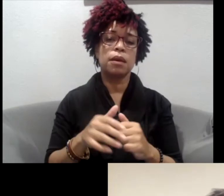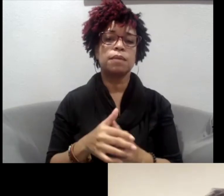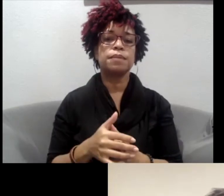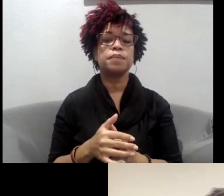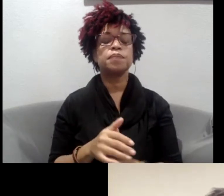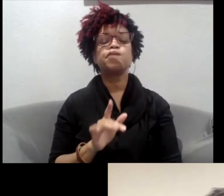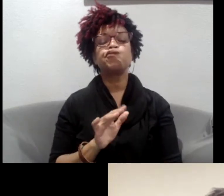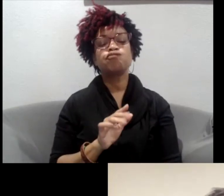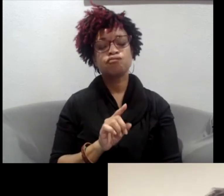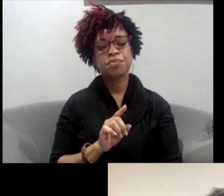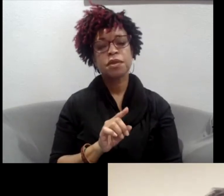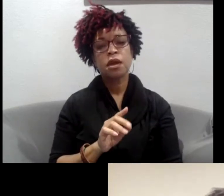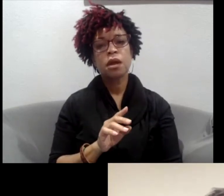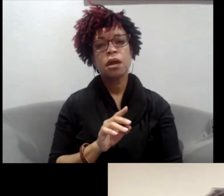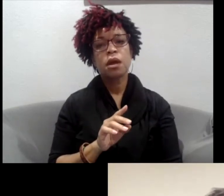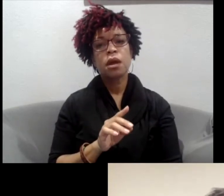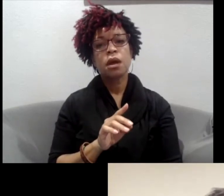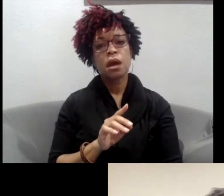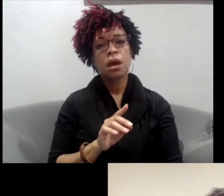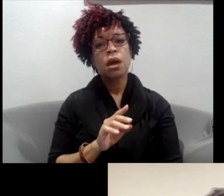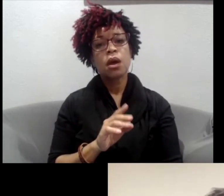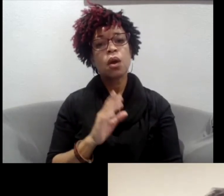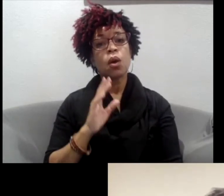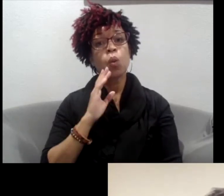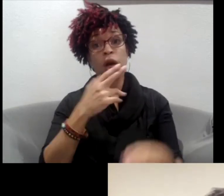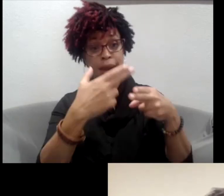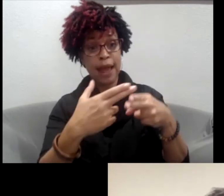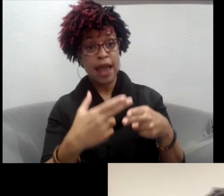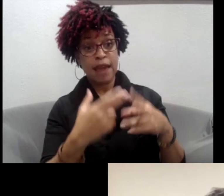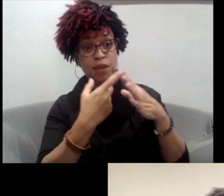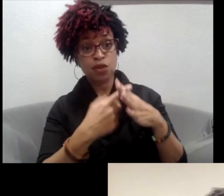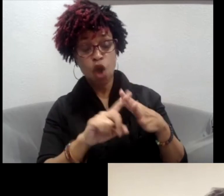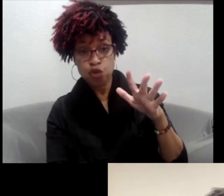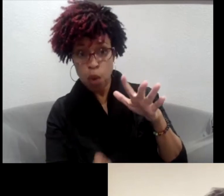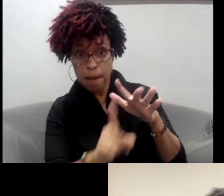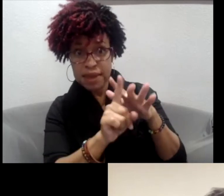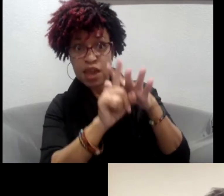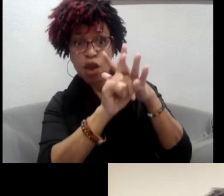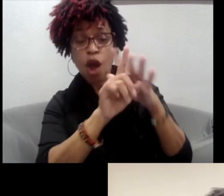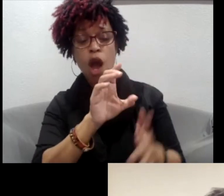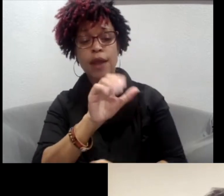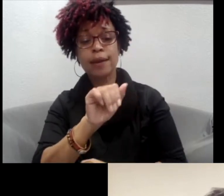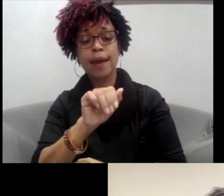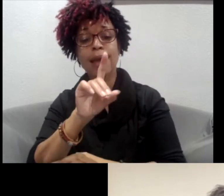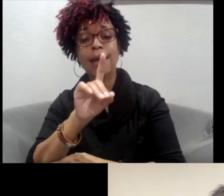When will candidate names begin to appear on the CADEM website?